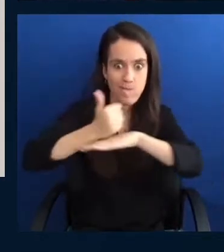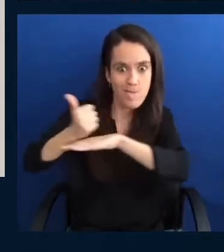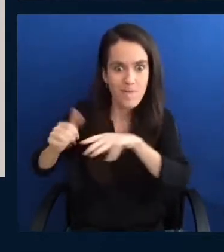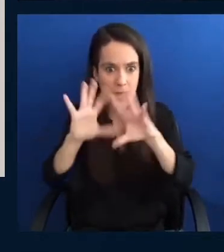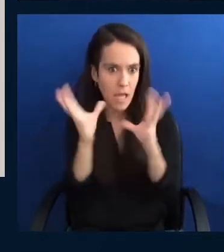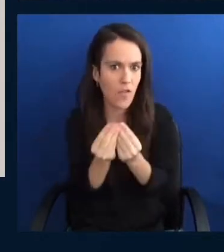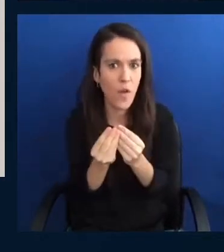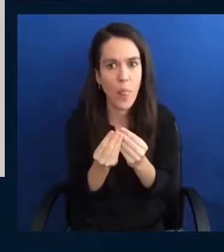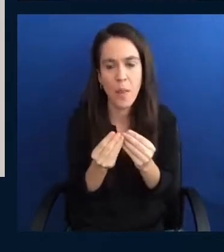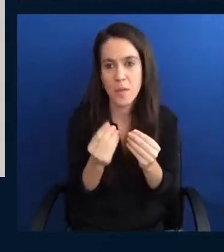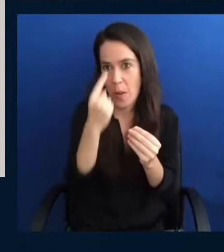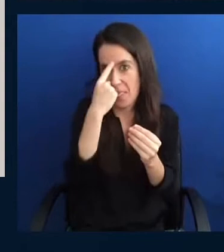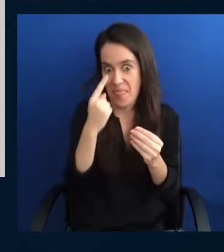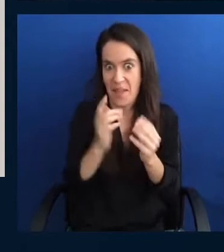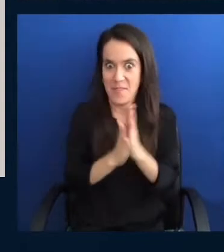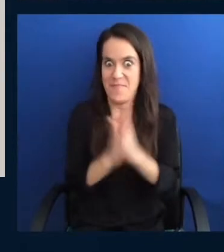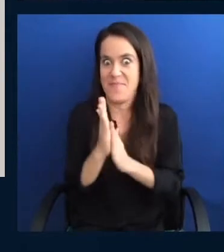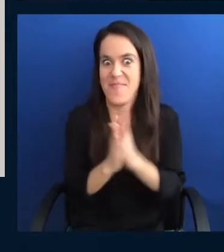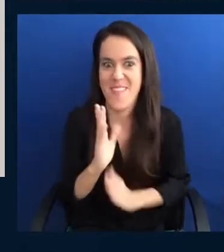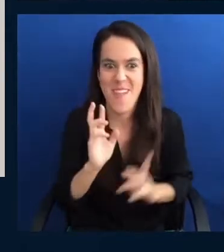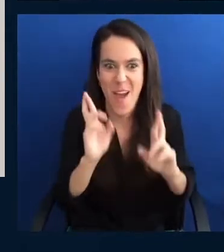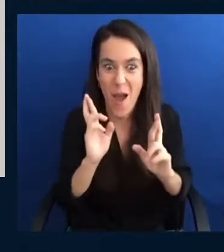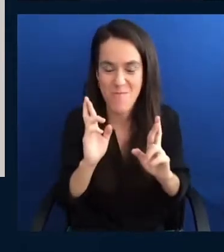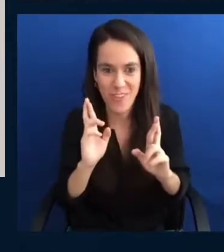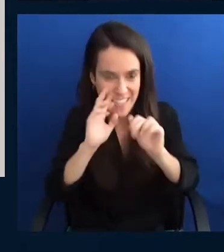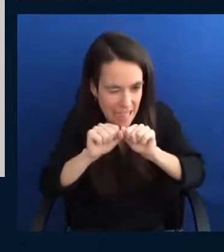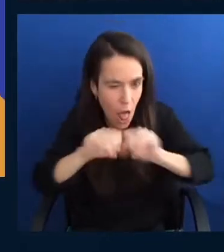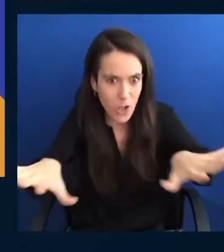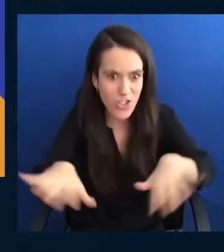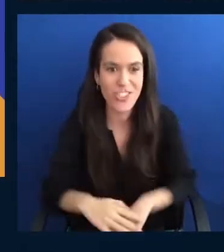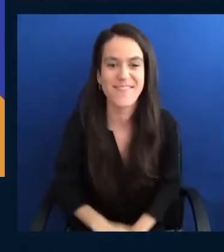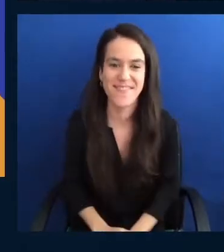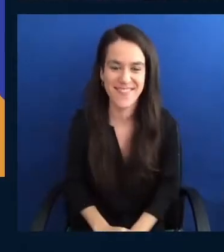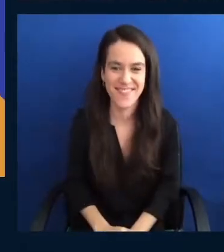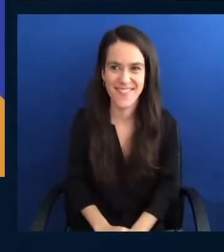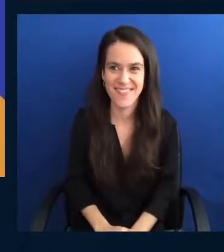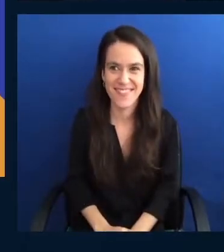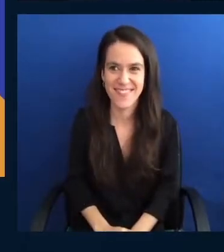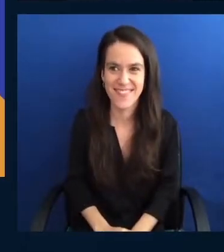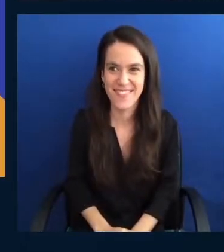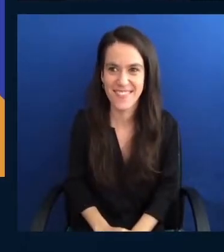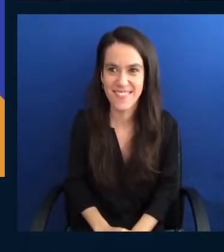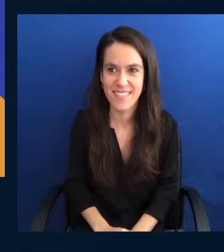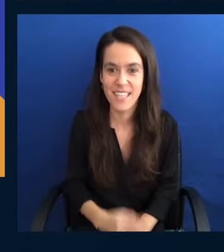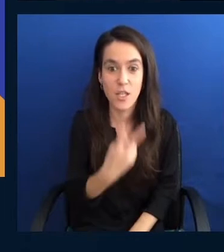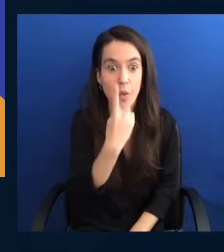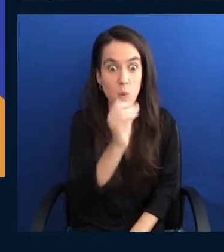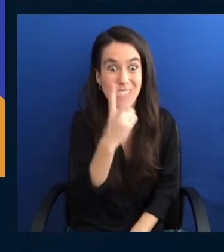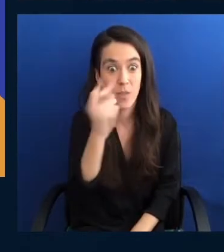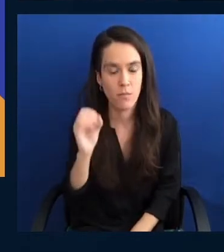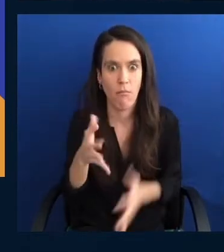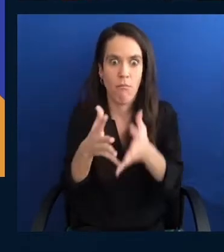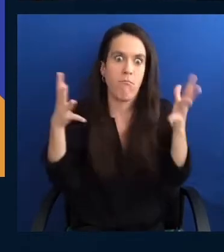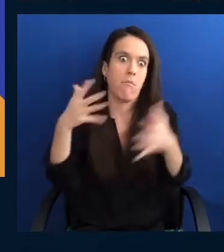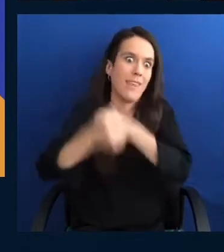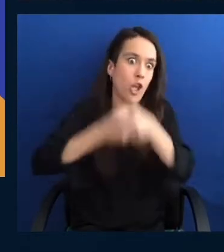yesterday that got messed up, so hopefully we'll do it again very soon. 2020 has been a big year for Umbraco.